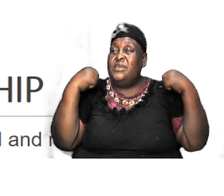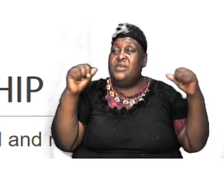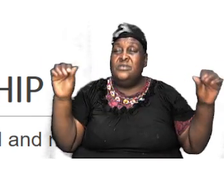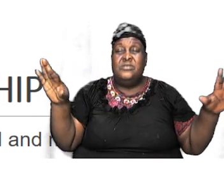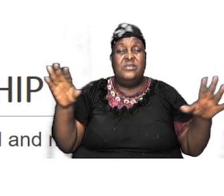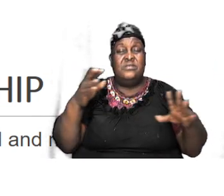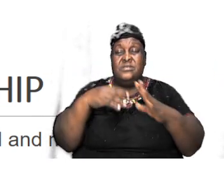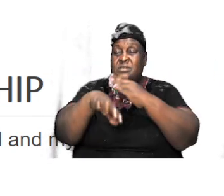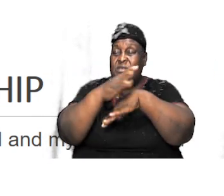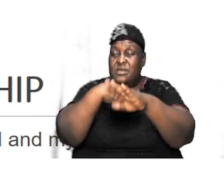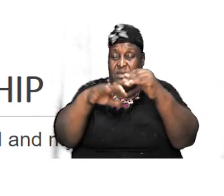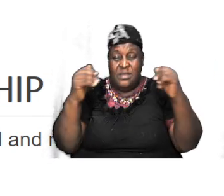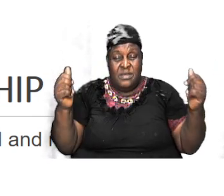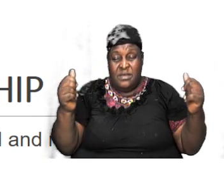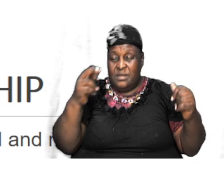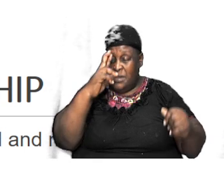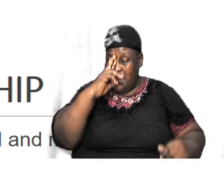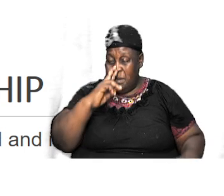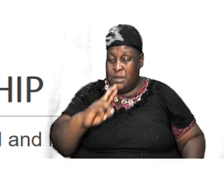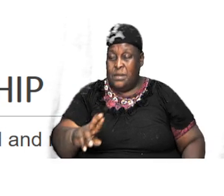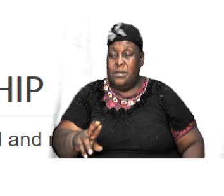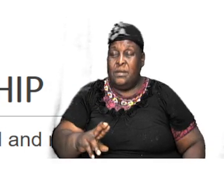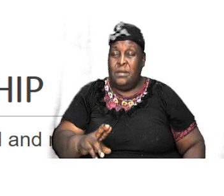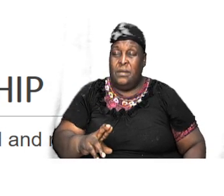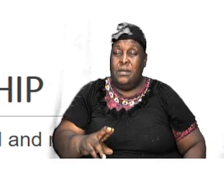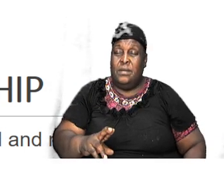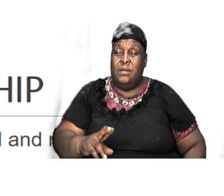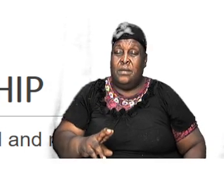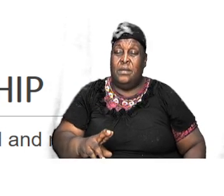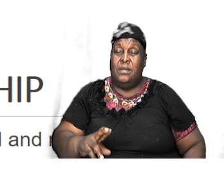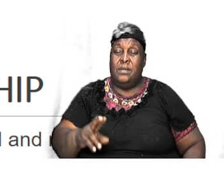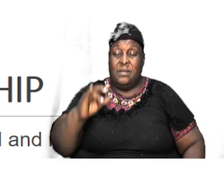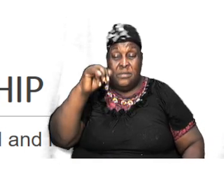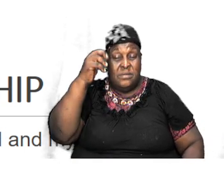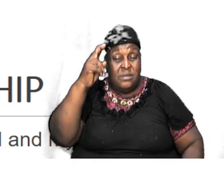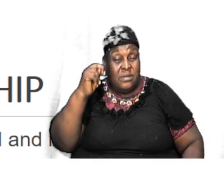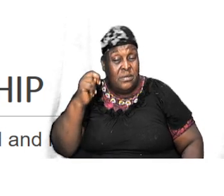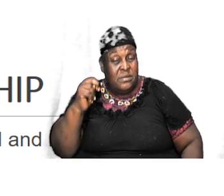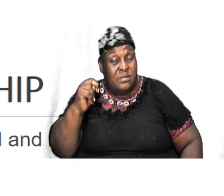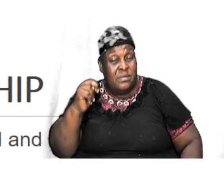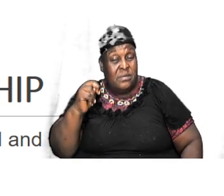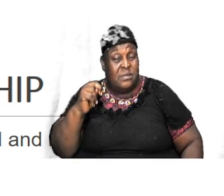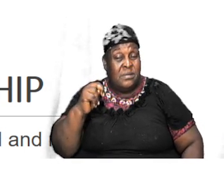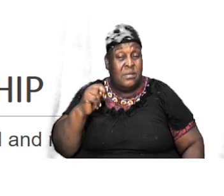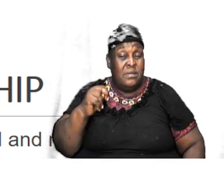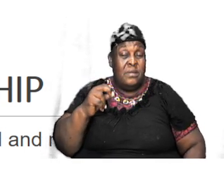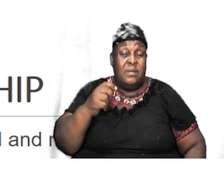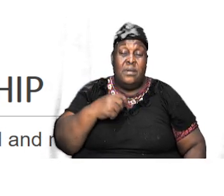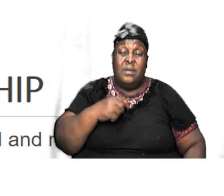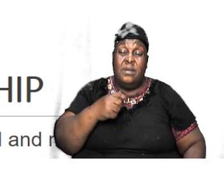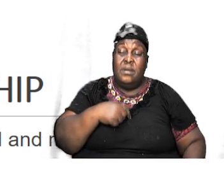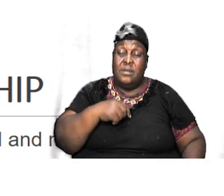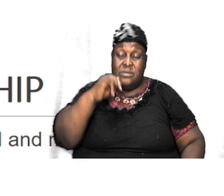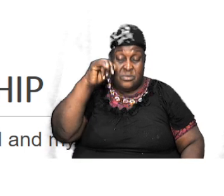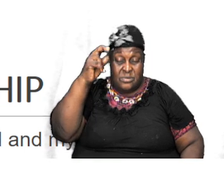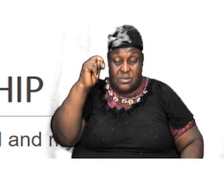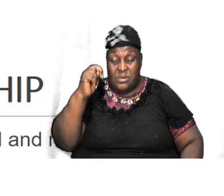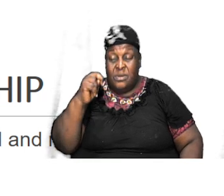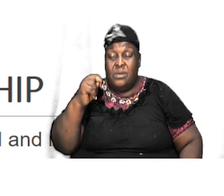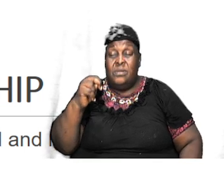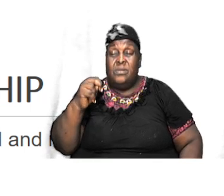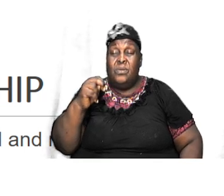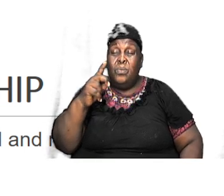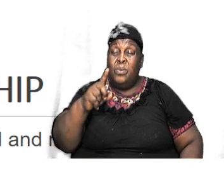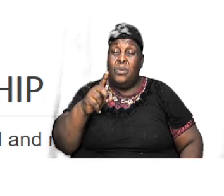says in Revelation, it says, and John, I, John, I'm the one who